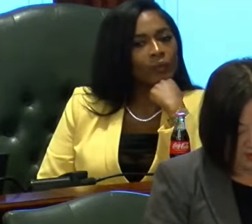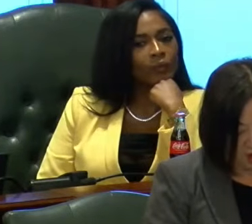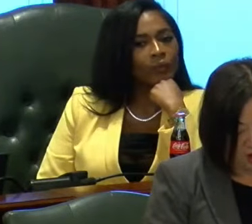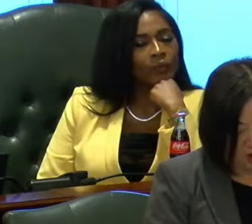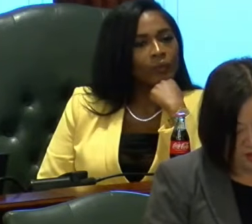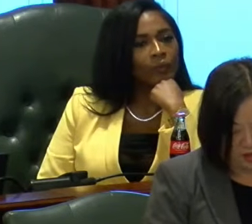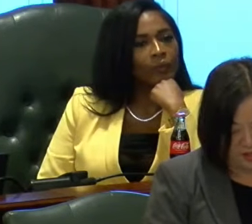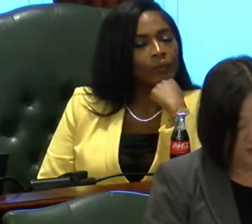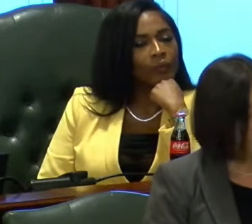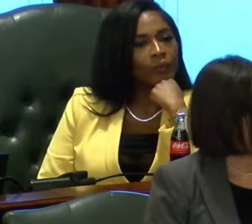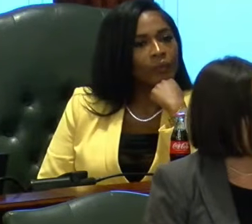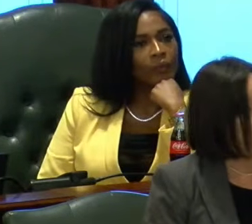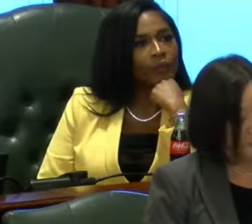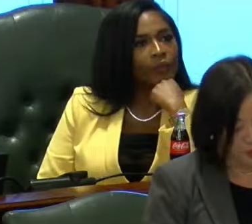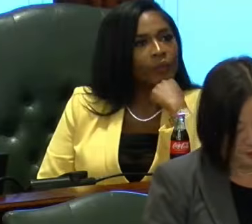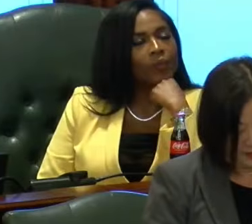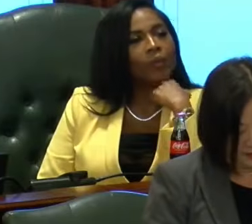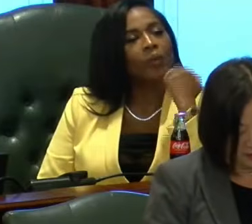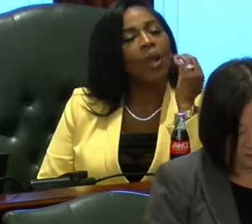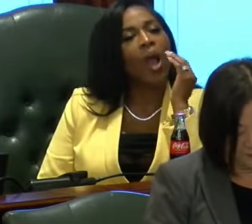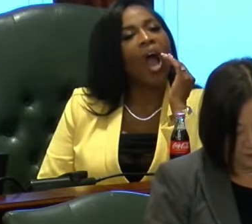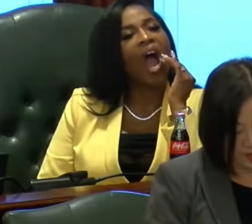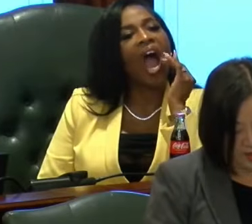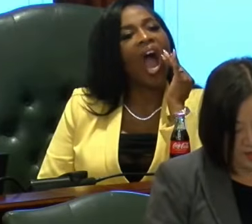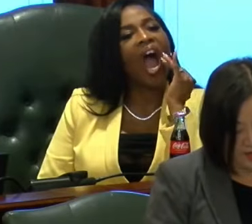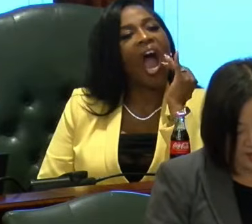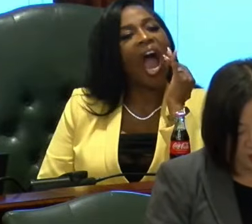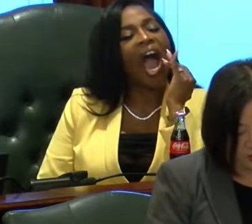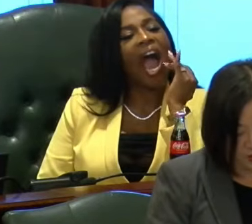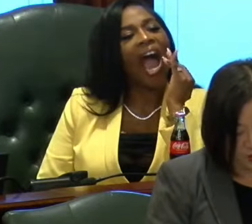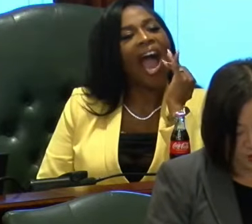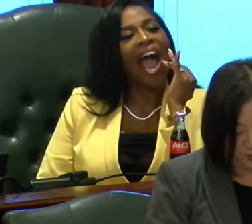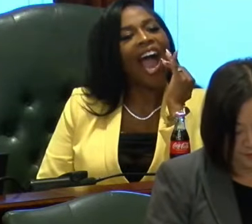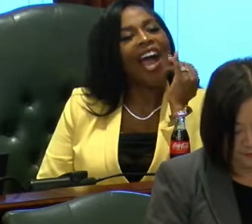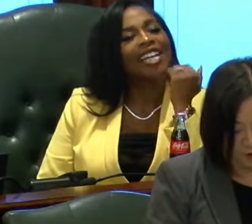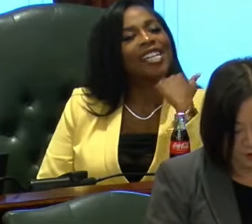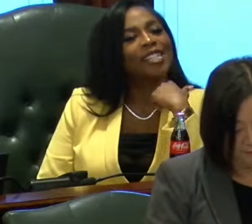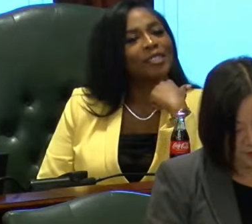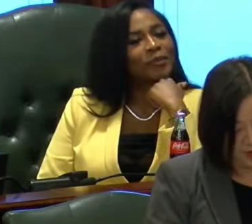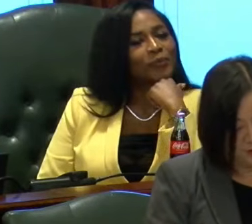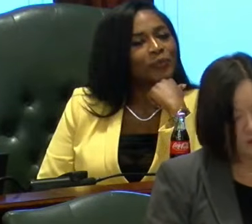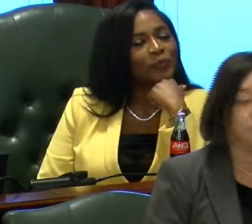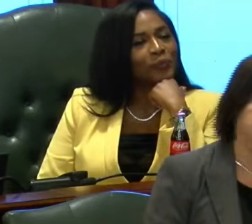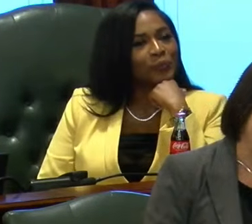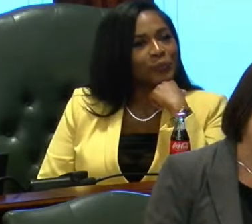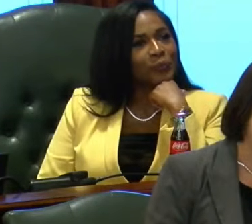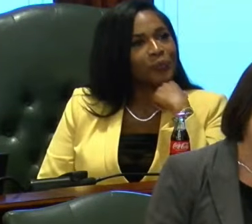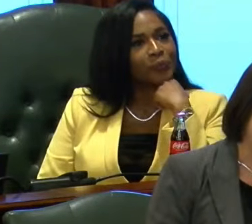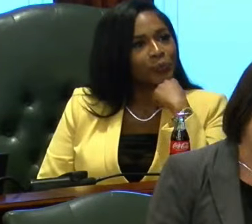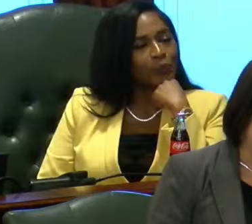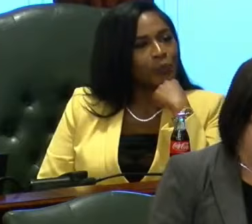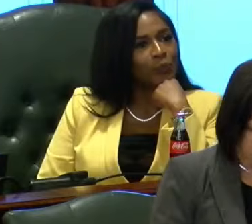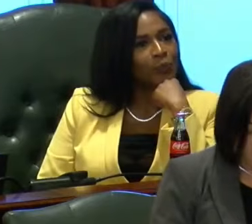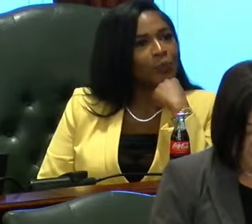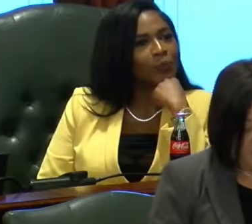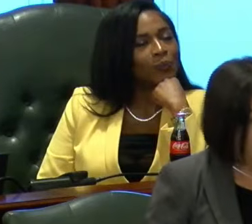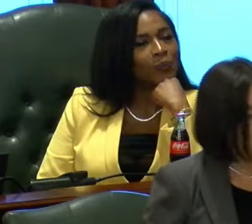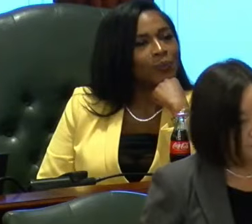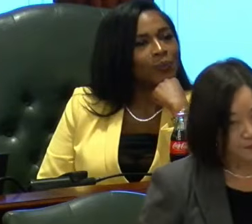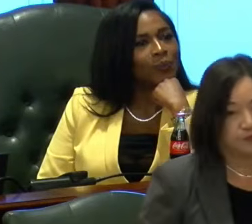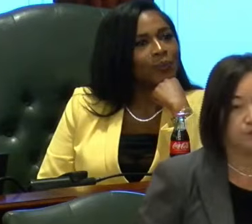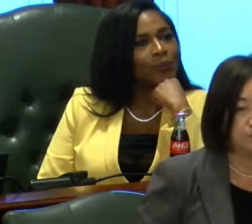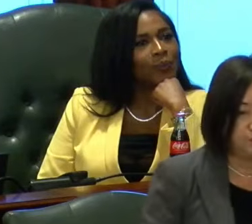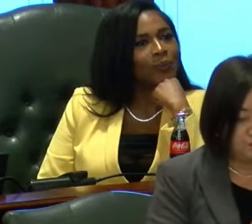in that long list of accomplishments. Thank you, Senator Durbin, for all you've done for me and for our